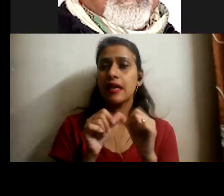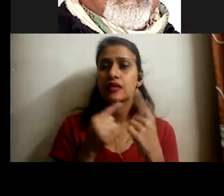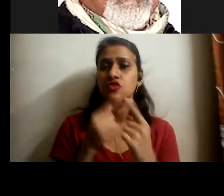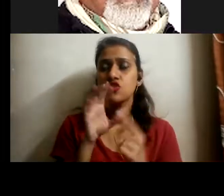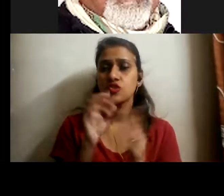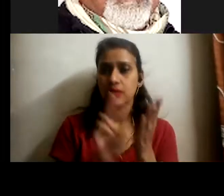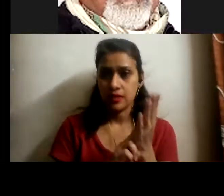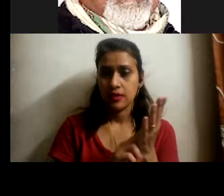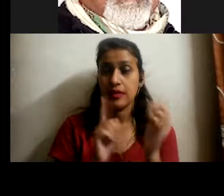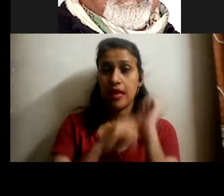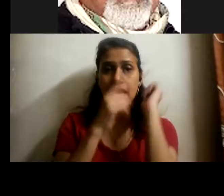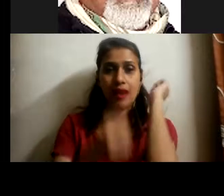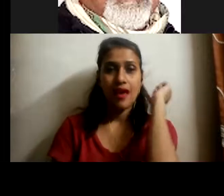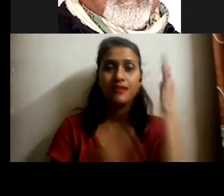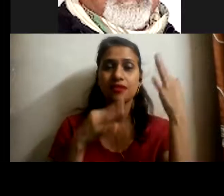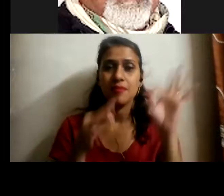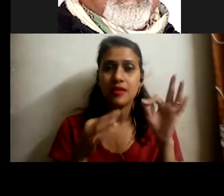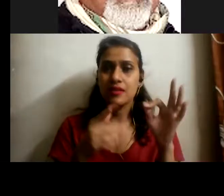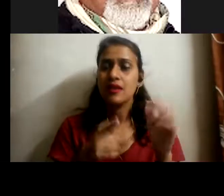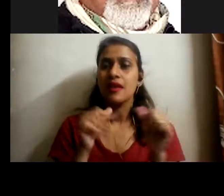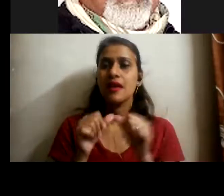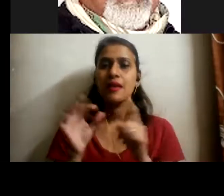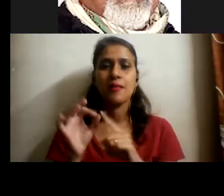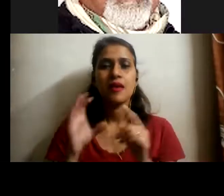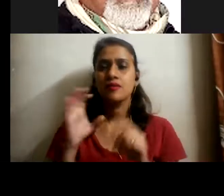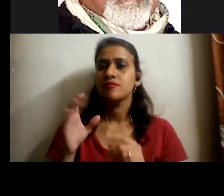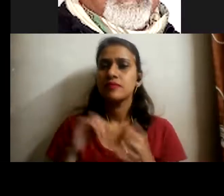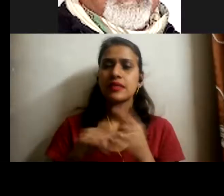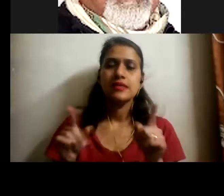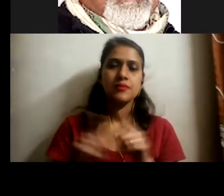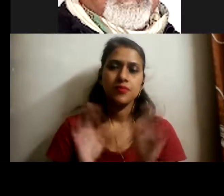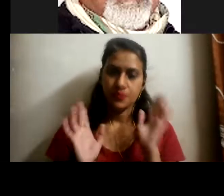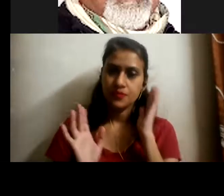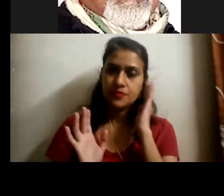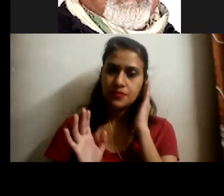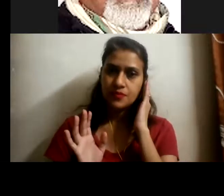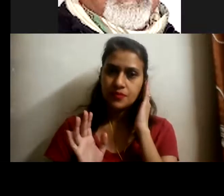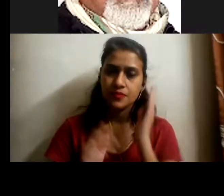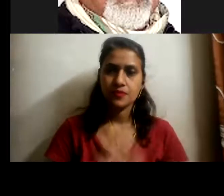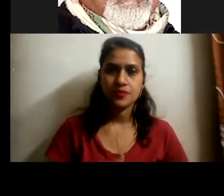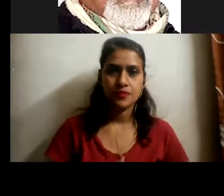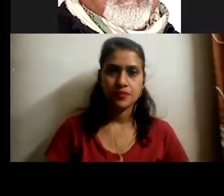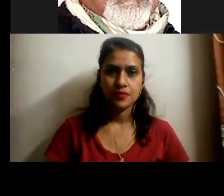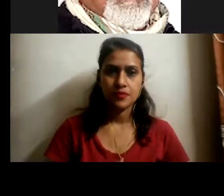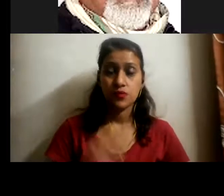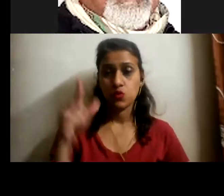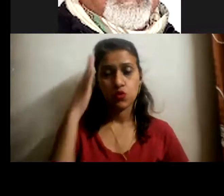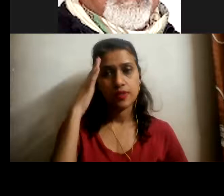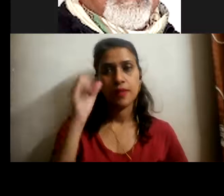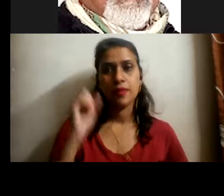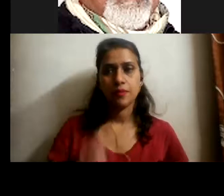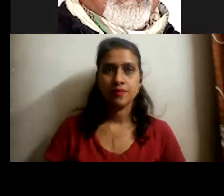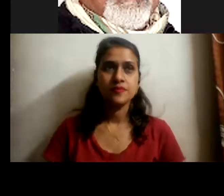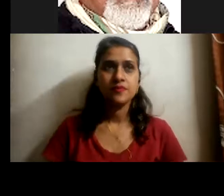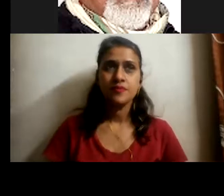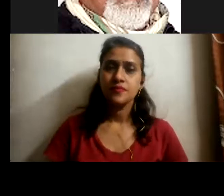in the last page you cannot give APA citation. You cannot do that. So that are the things that you should remember.